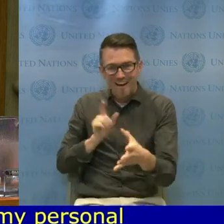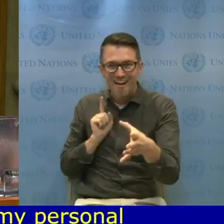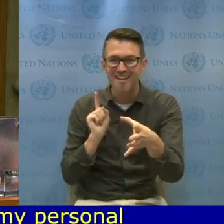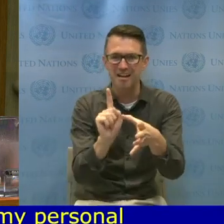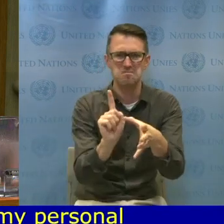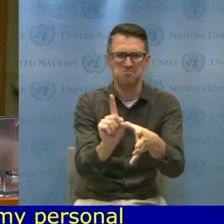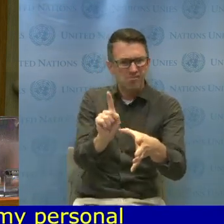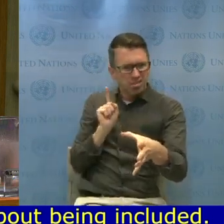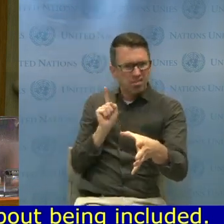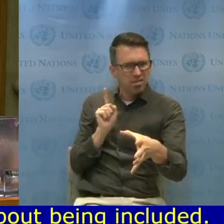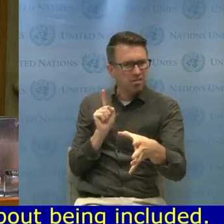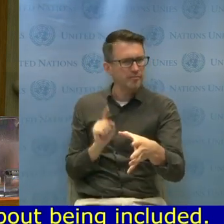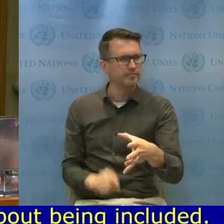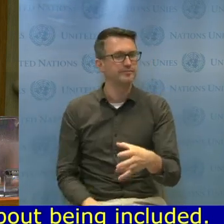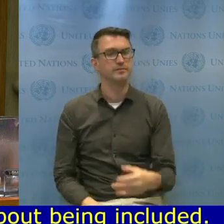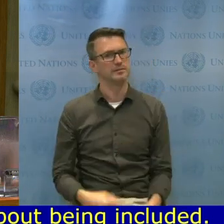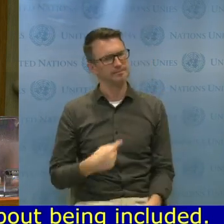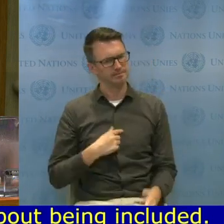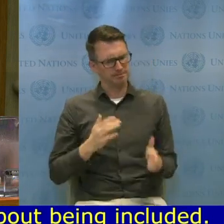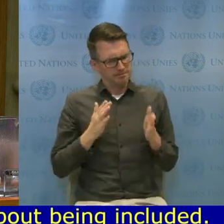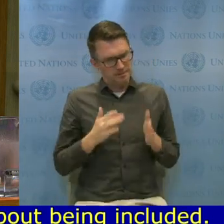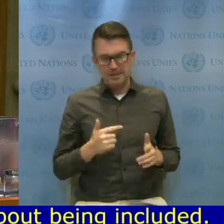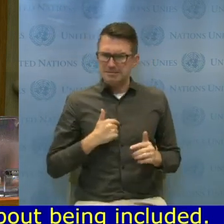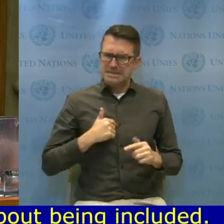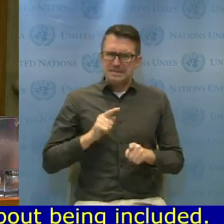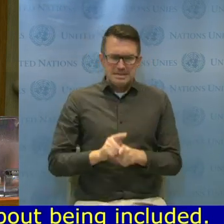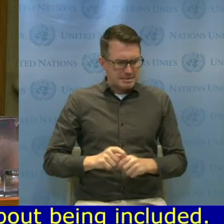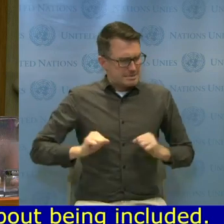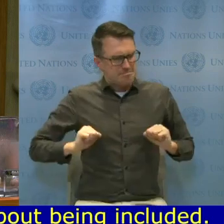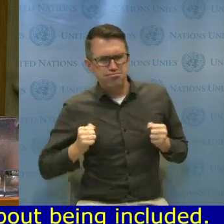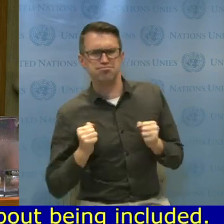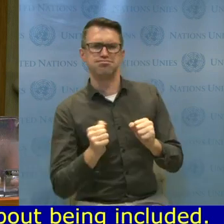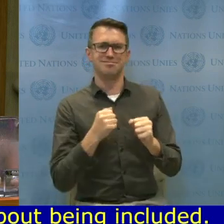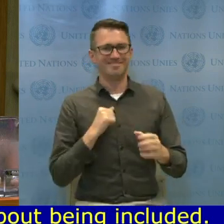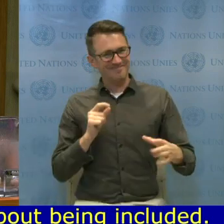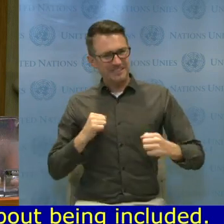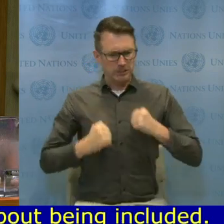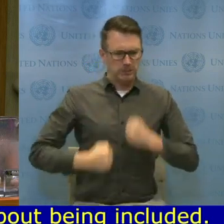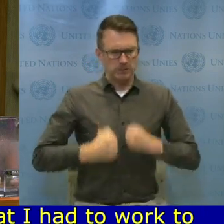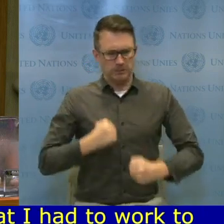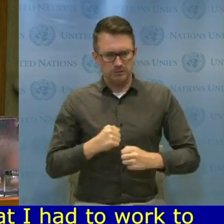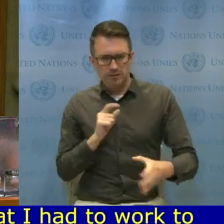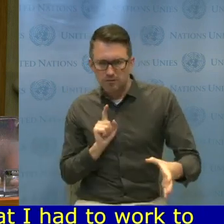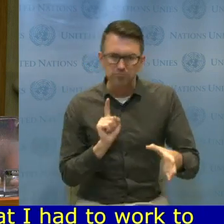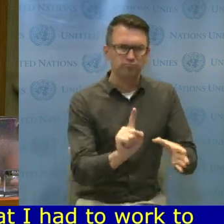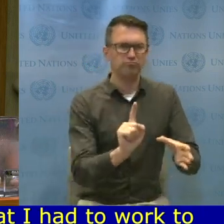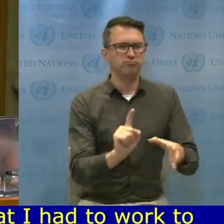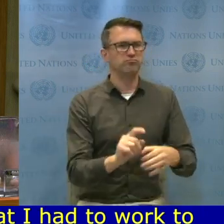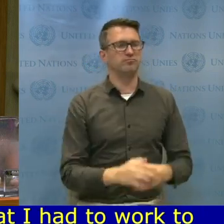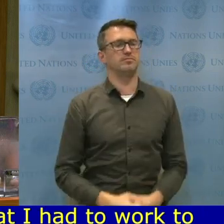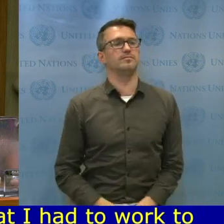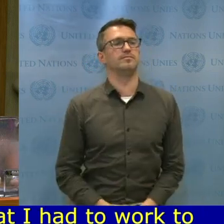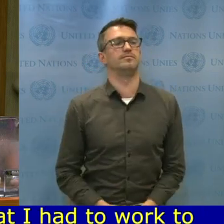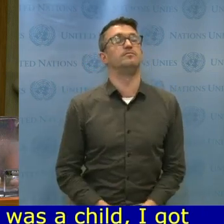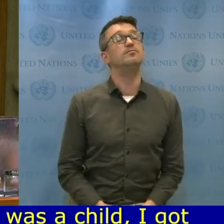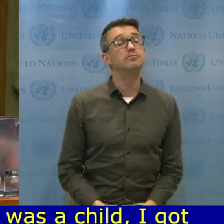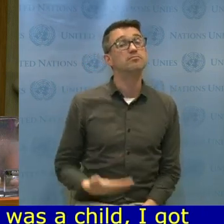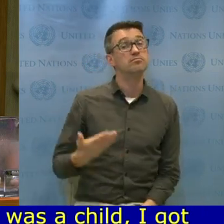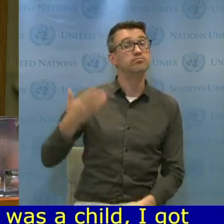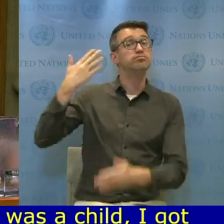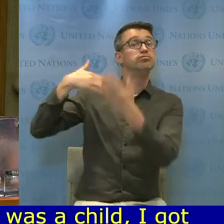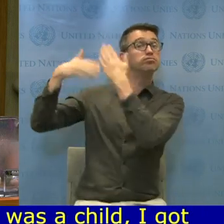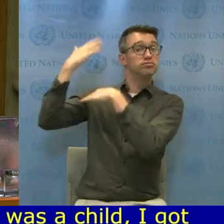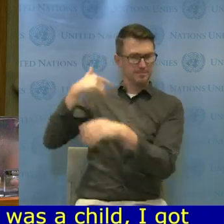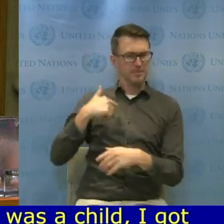child, I got the label through the healthcare system as having a disability. The label of